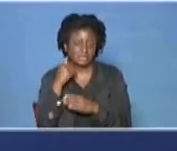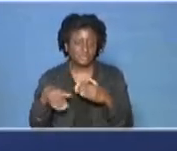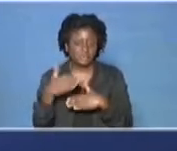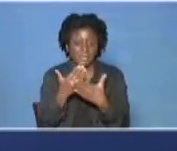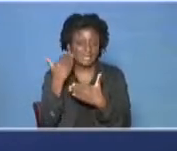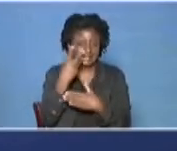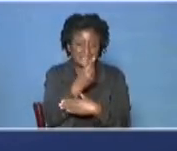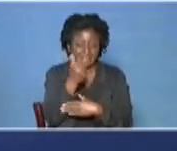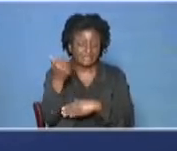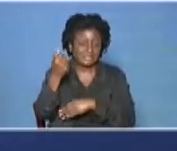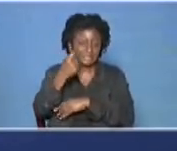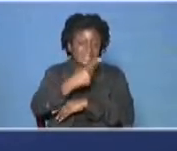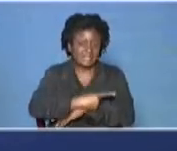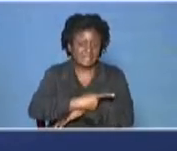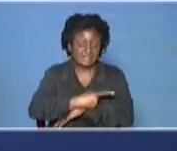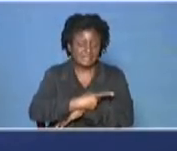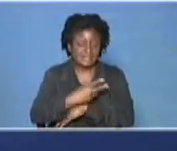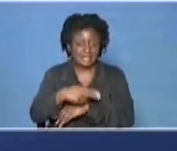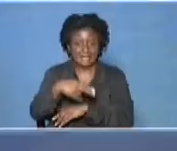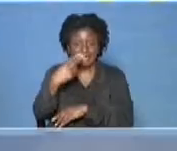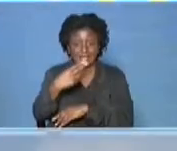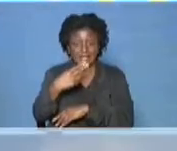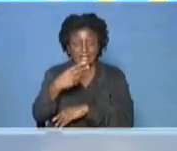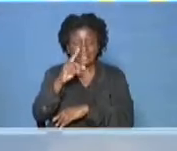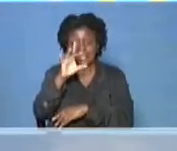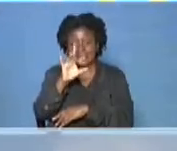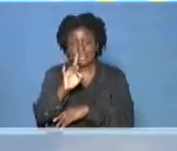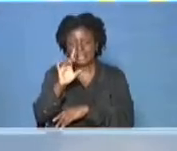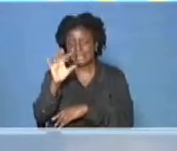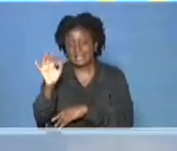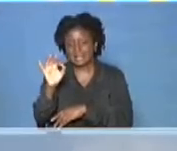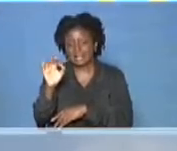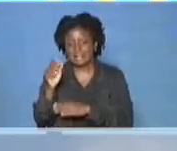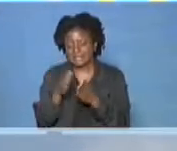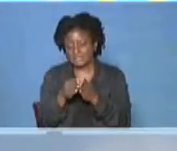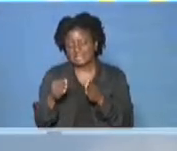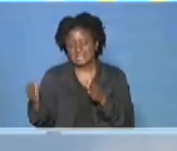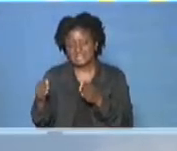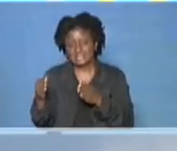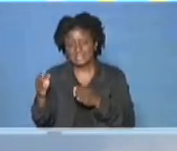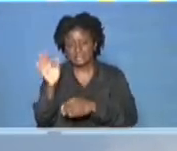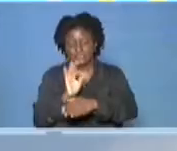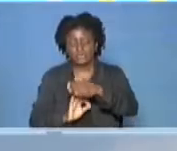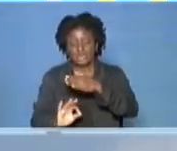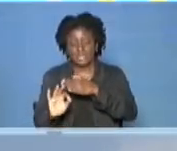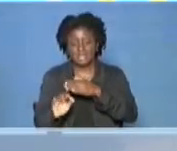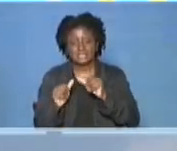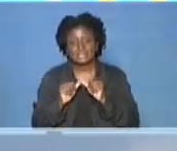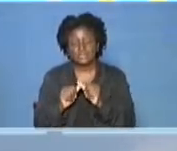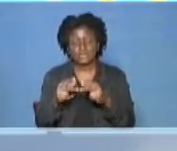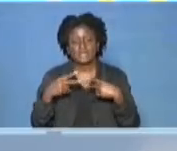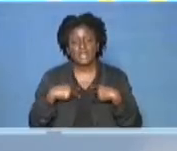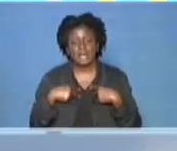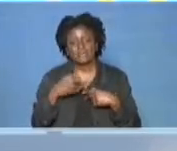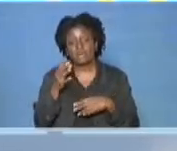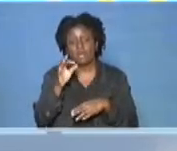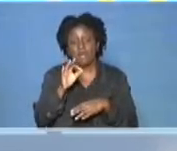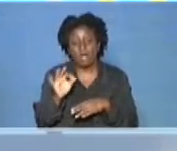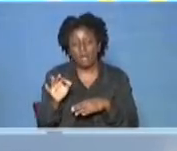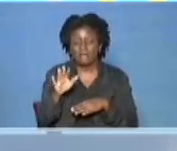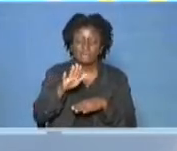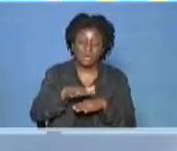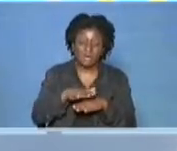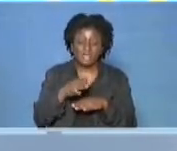days. High temperature tomorrow getting up to about 89 degrees. Your extended weather forecast is looking like this. We will continue to have those off and on showers